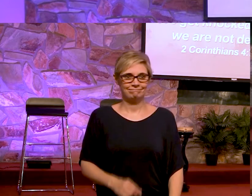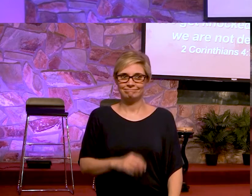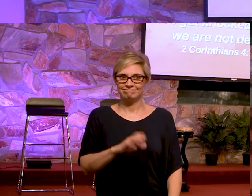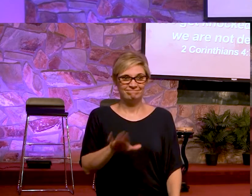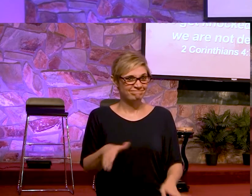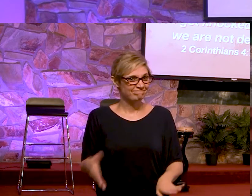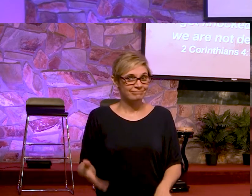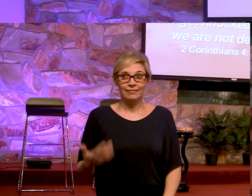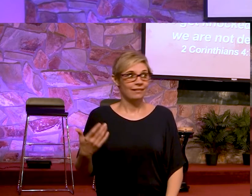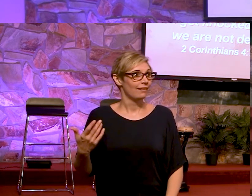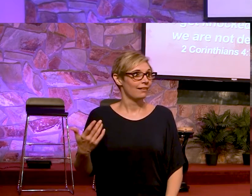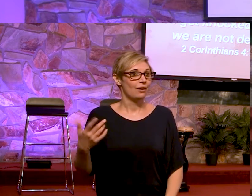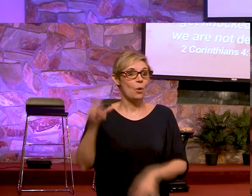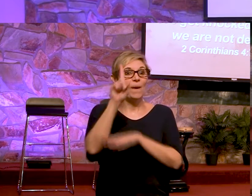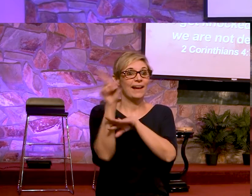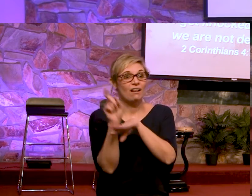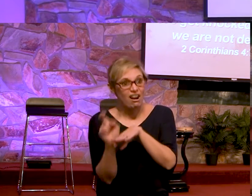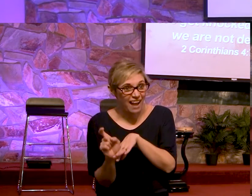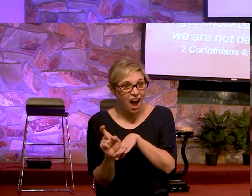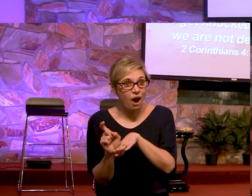We get knocked down,